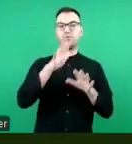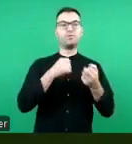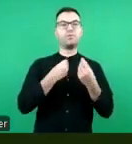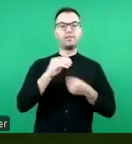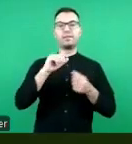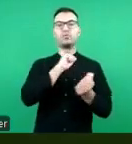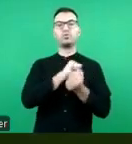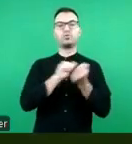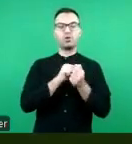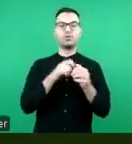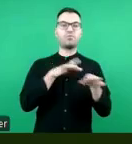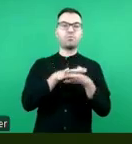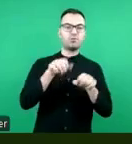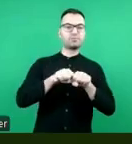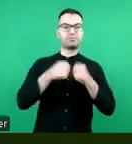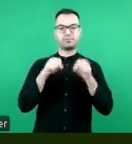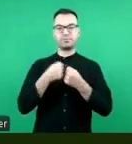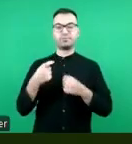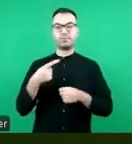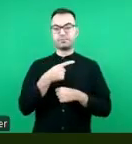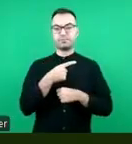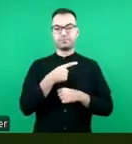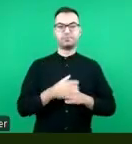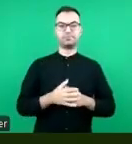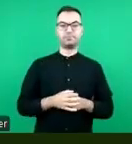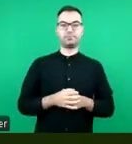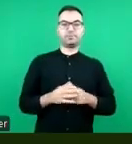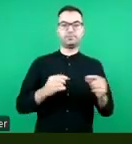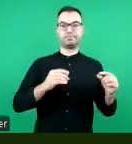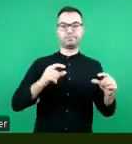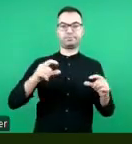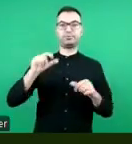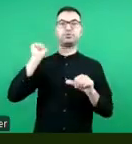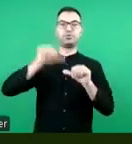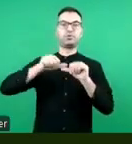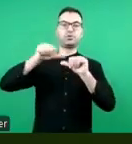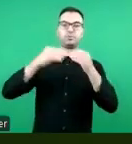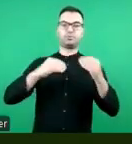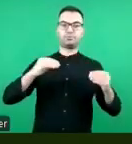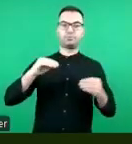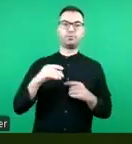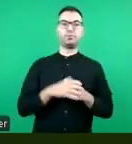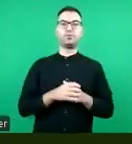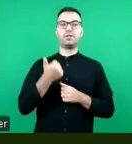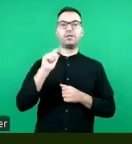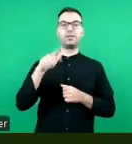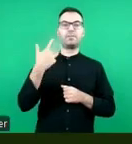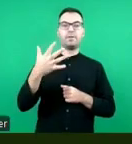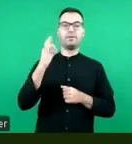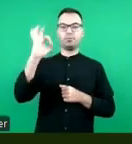which you can see here on these pictures is actually increasing each year by